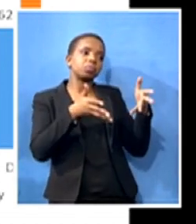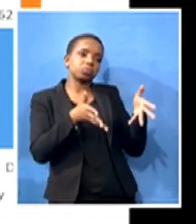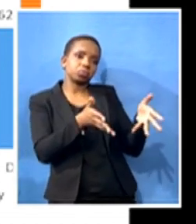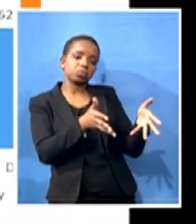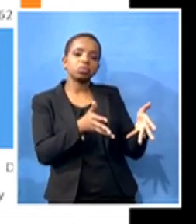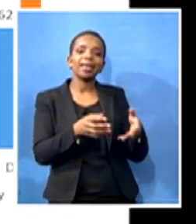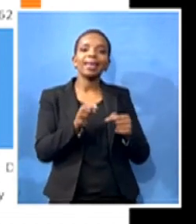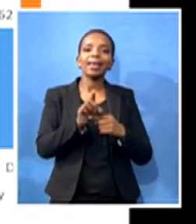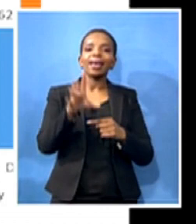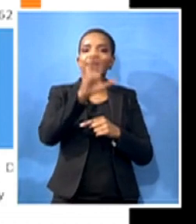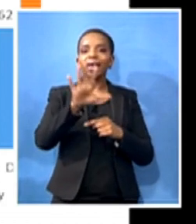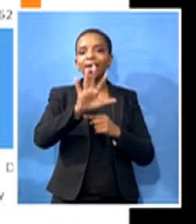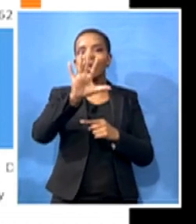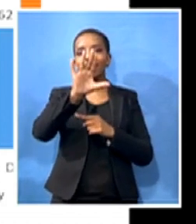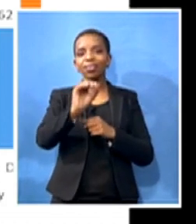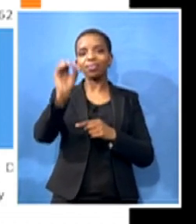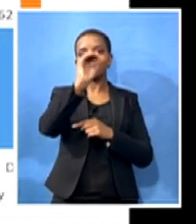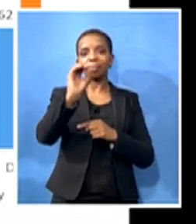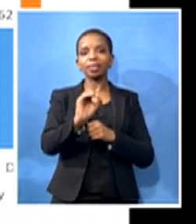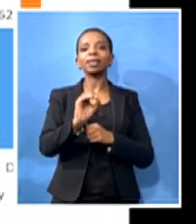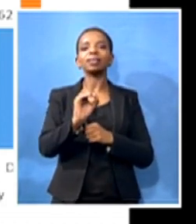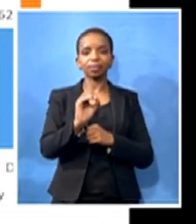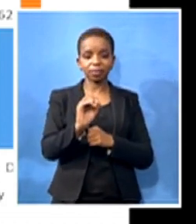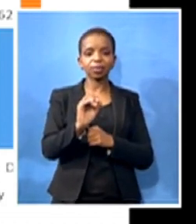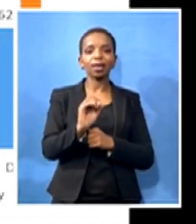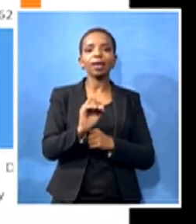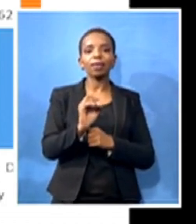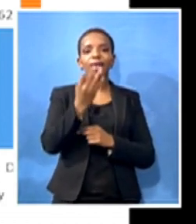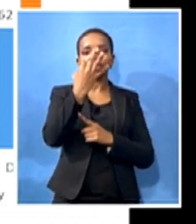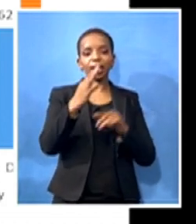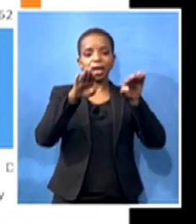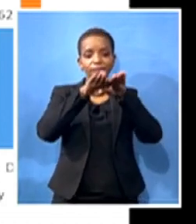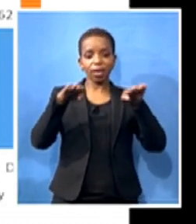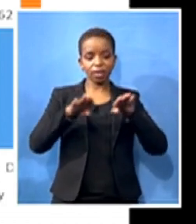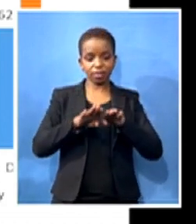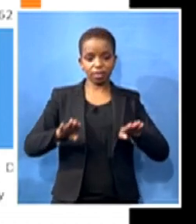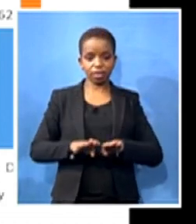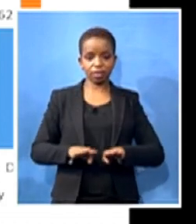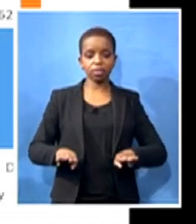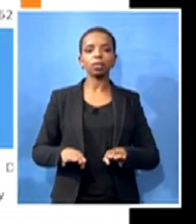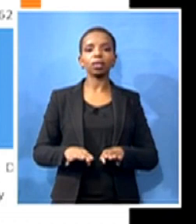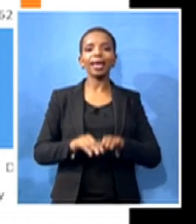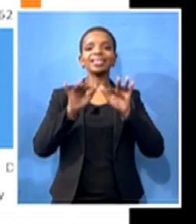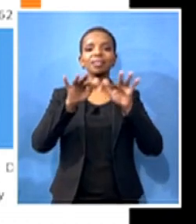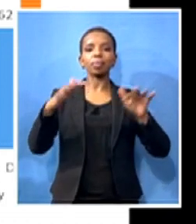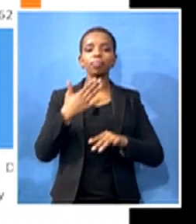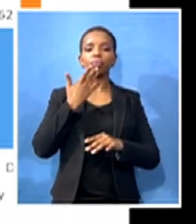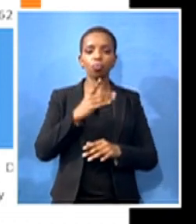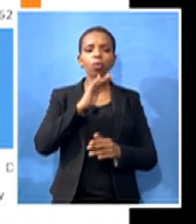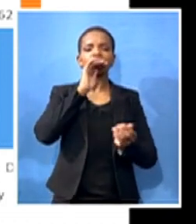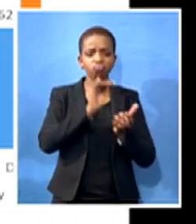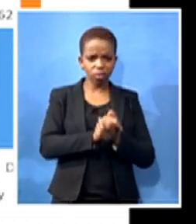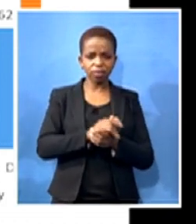across the 3 phases. And of those who trust the police, a large number are willing